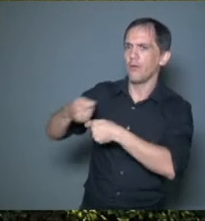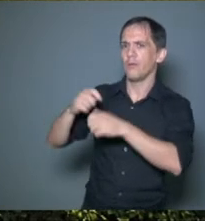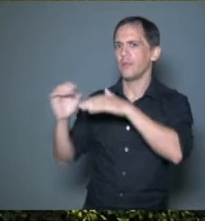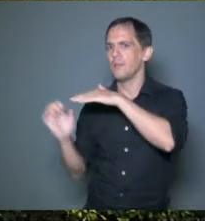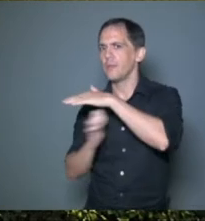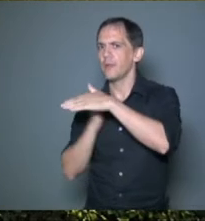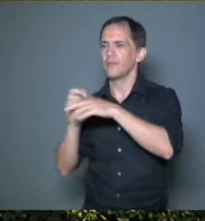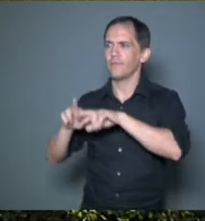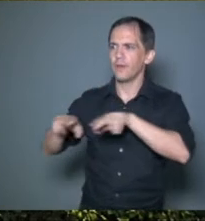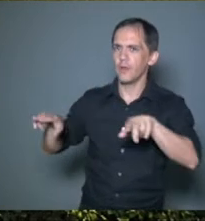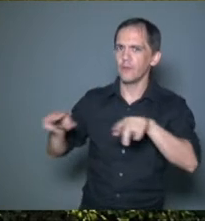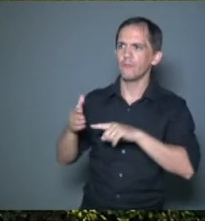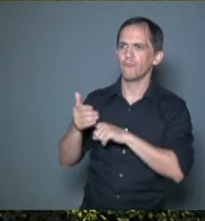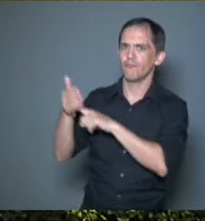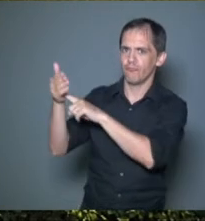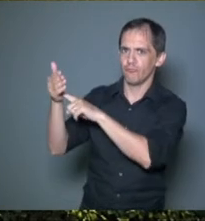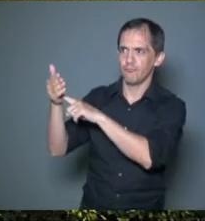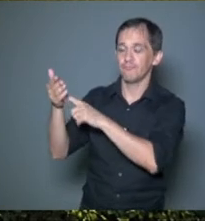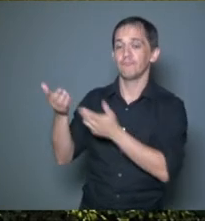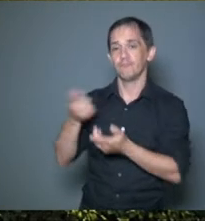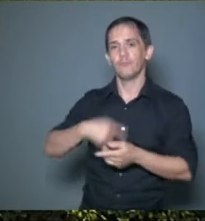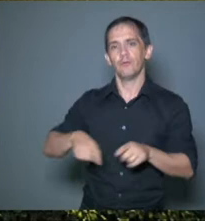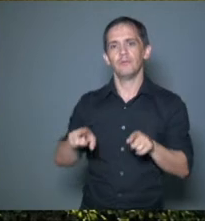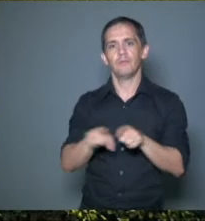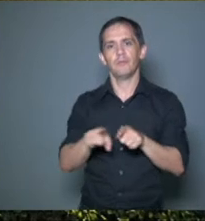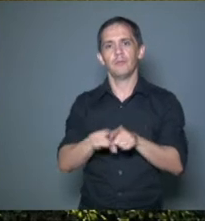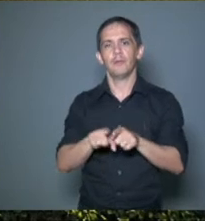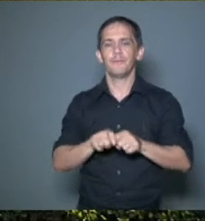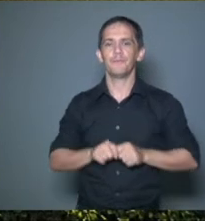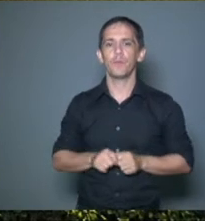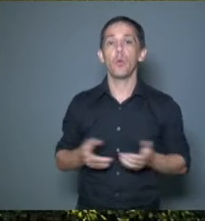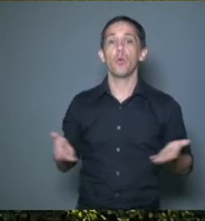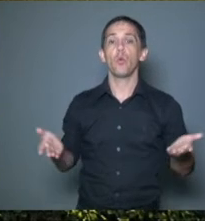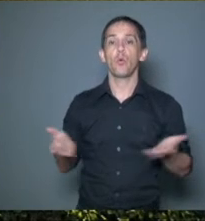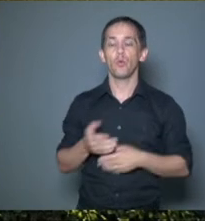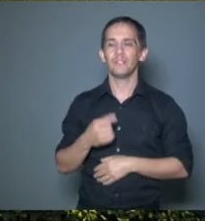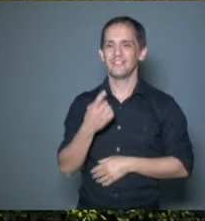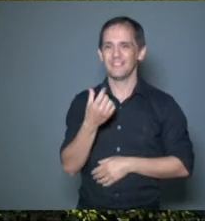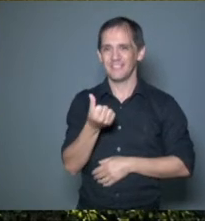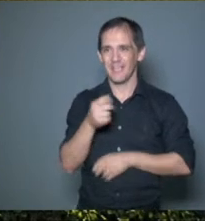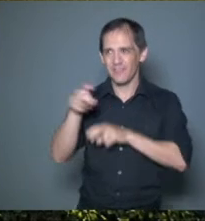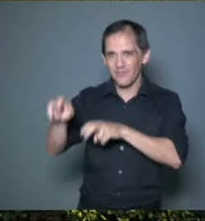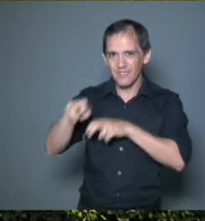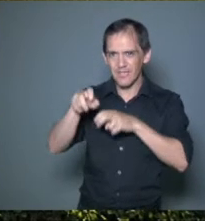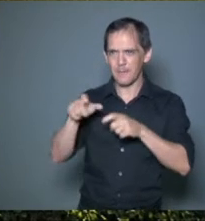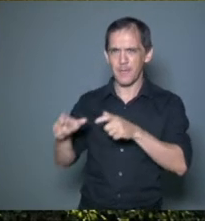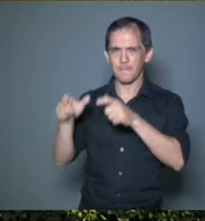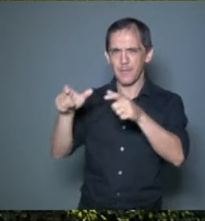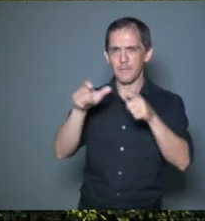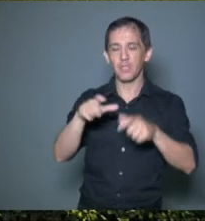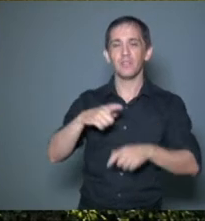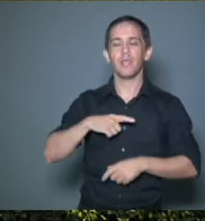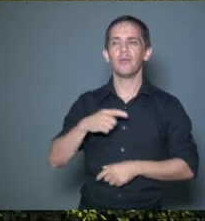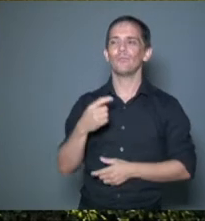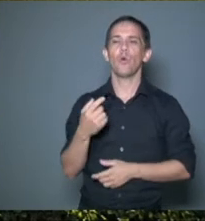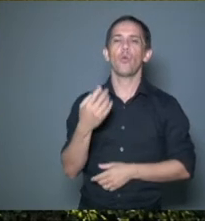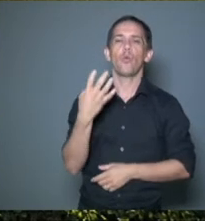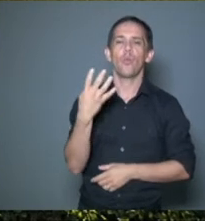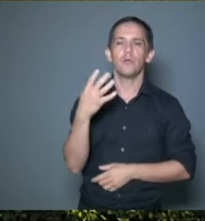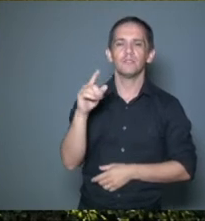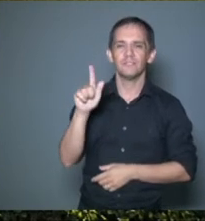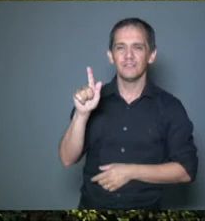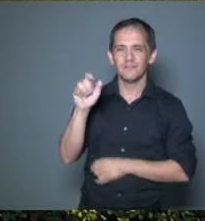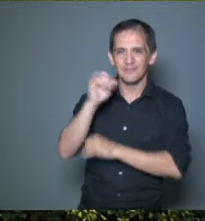We've been giving the market updates regarding that. Today, there are 16 farms with completely